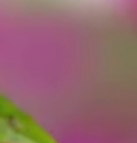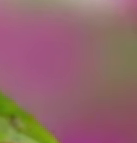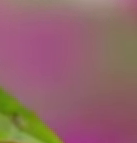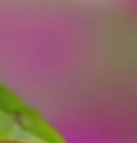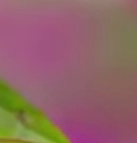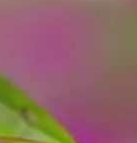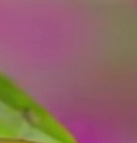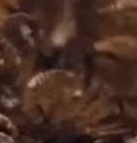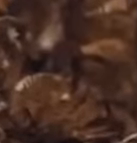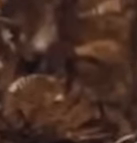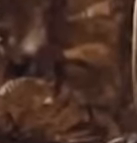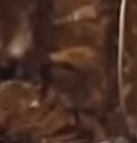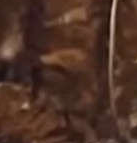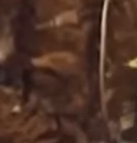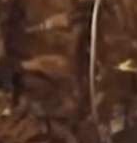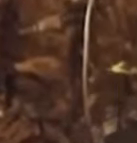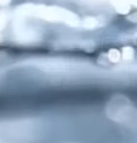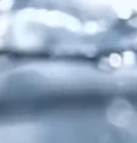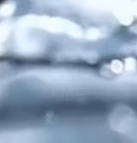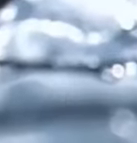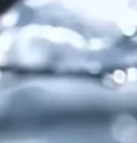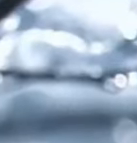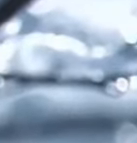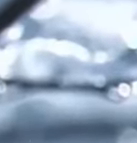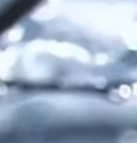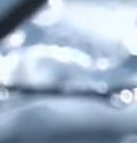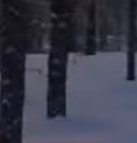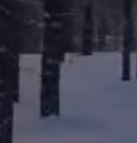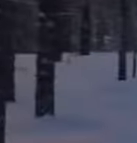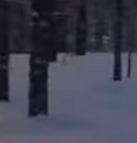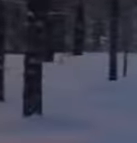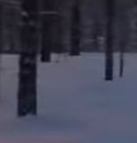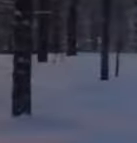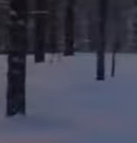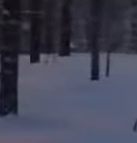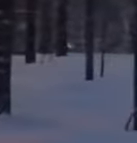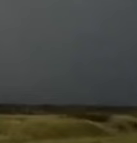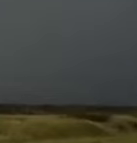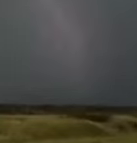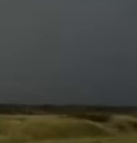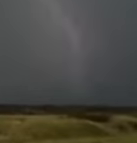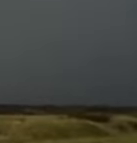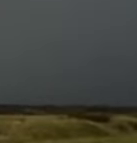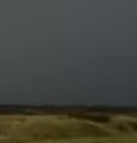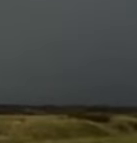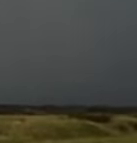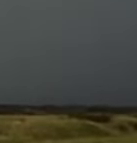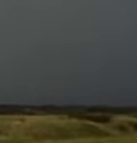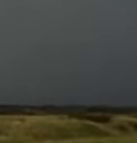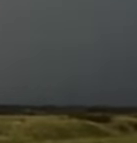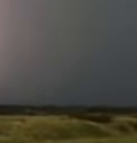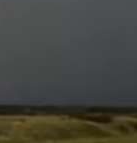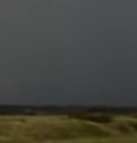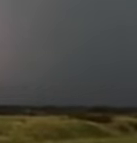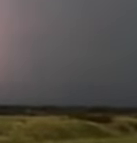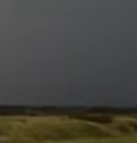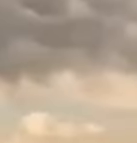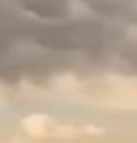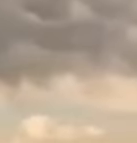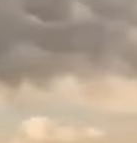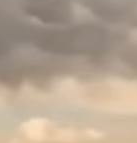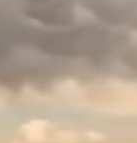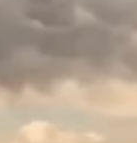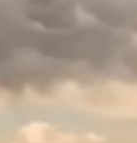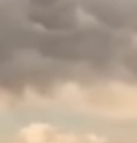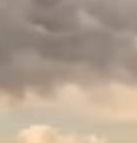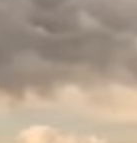Simo selitulu beniletelwa baka MTN Business. Noma simo selitulu sinjani, iMTN Business ikhona ukusiza